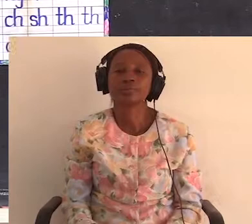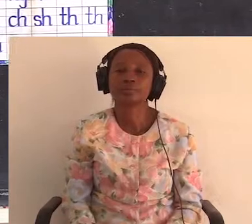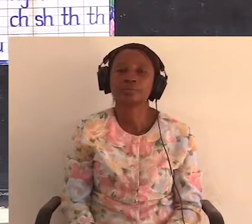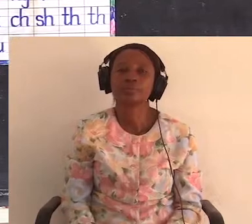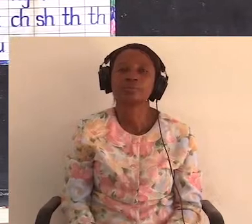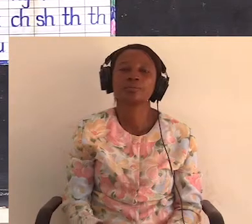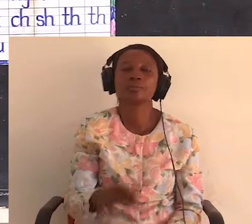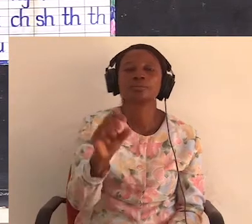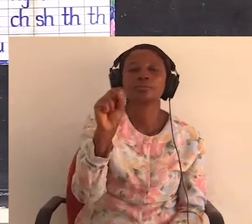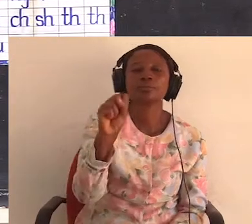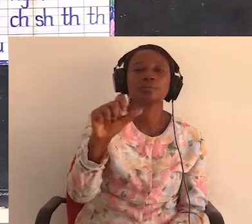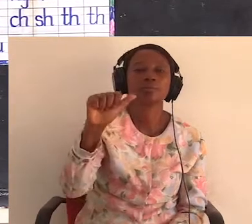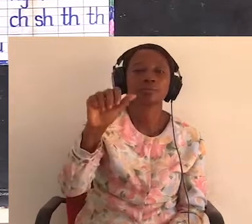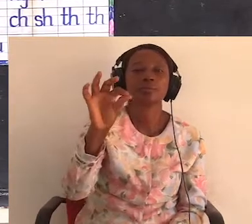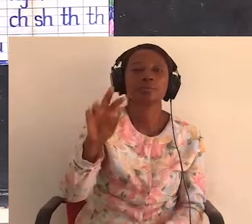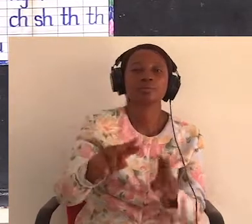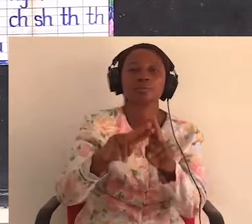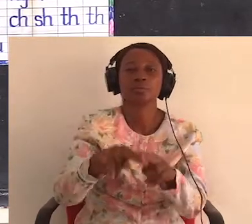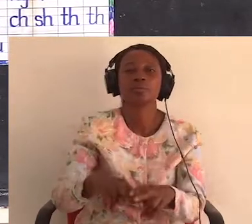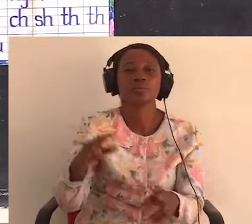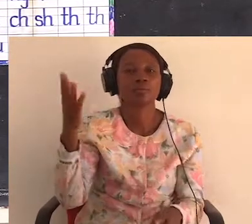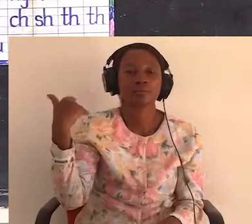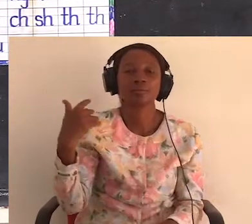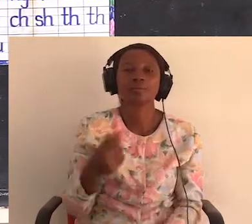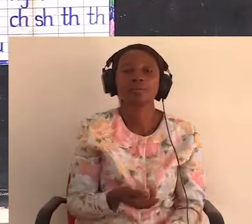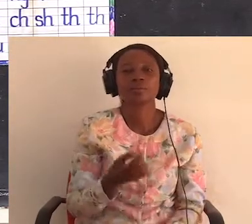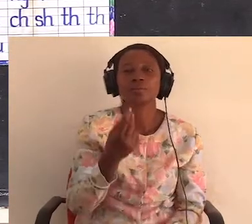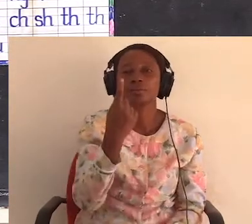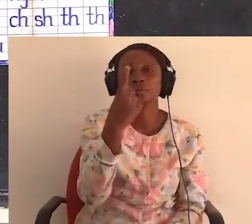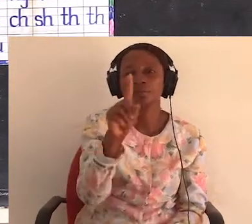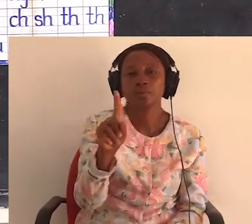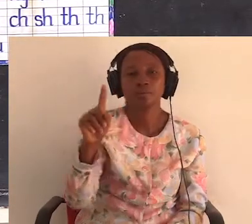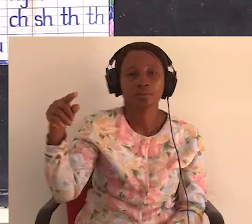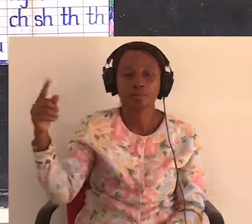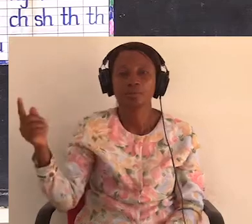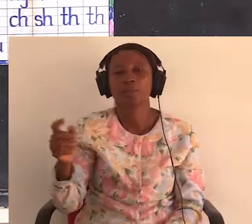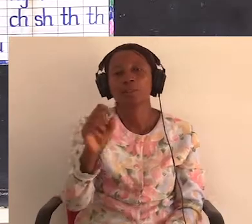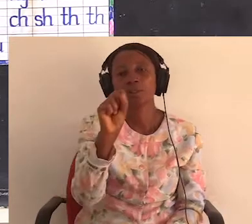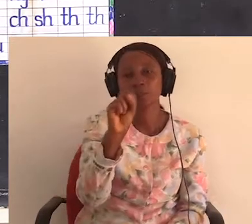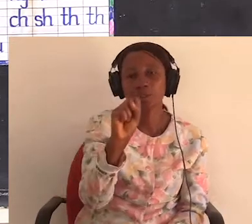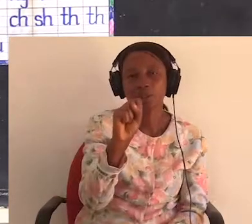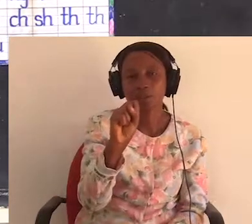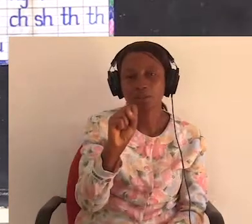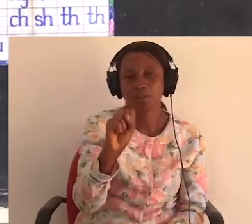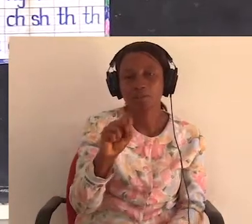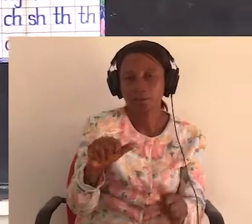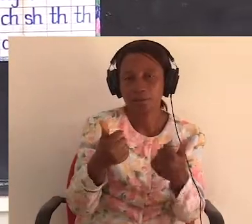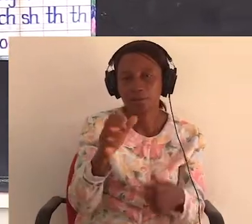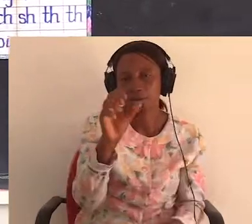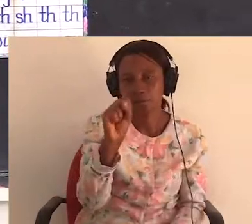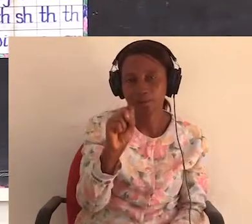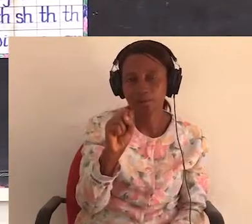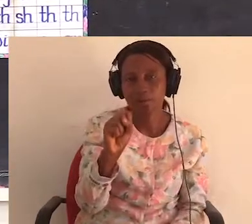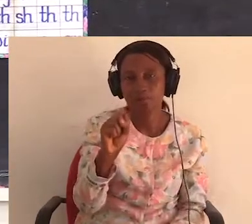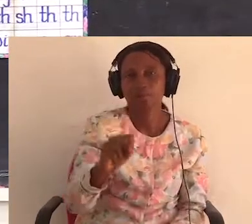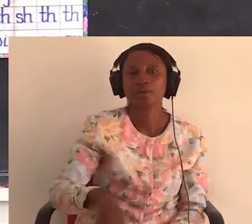Look at that. We have sat. If you look at the initial sound of this word is S. We